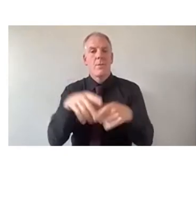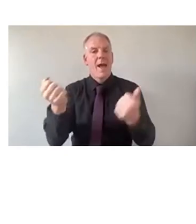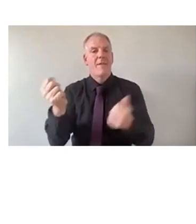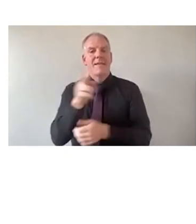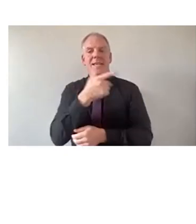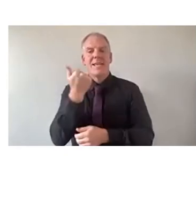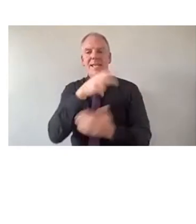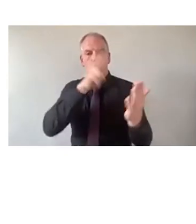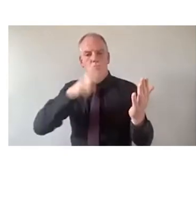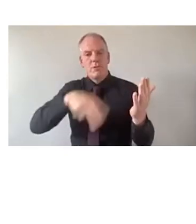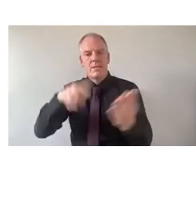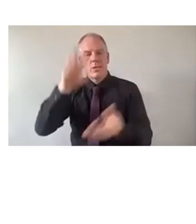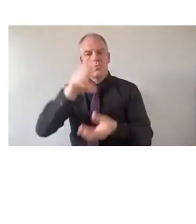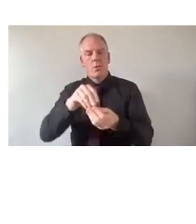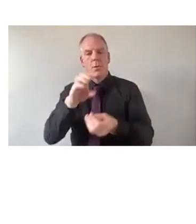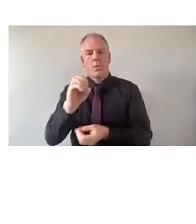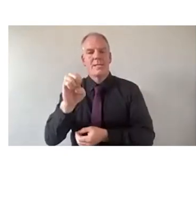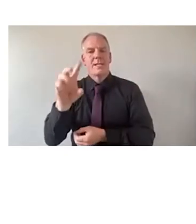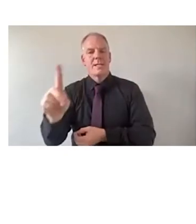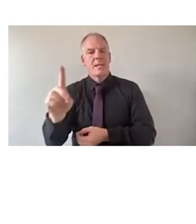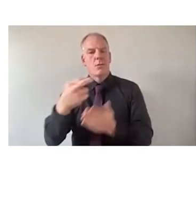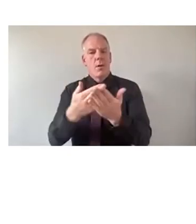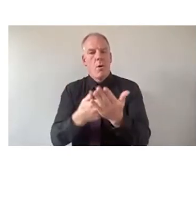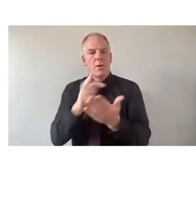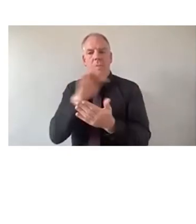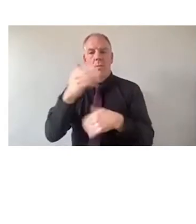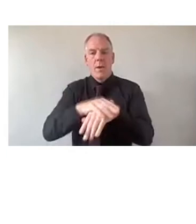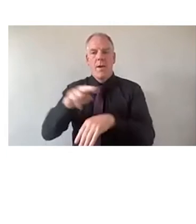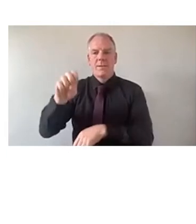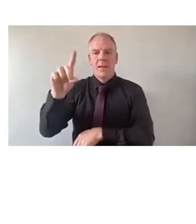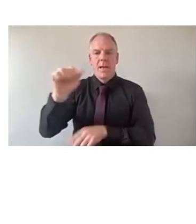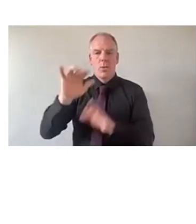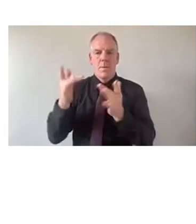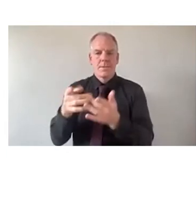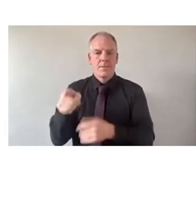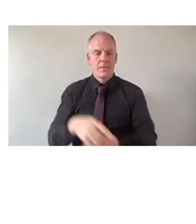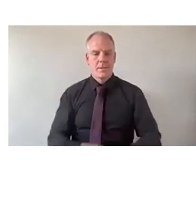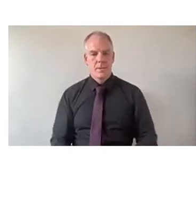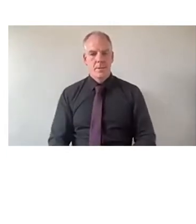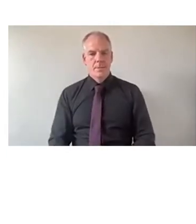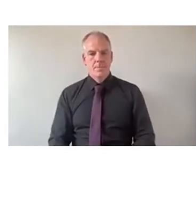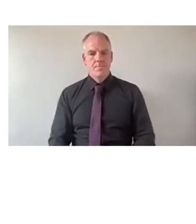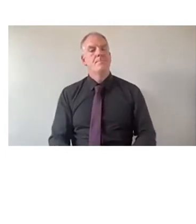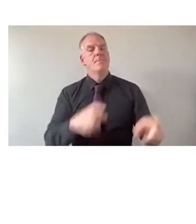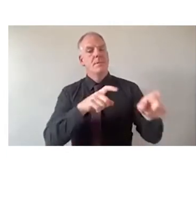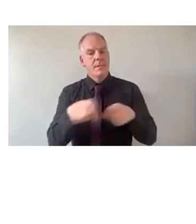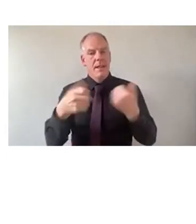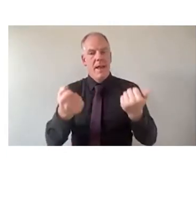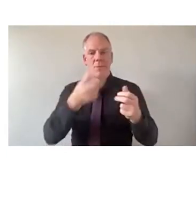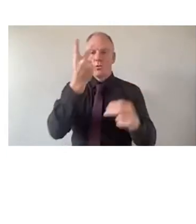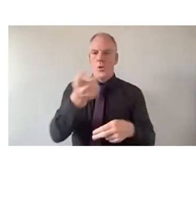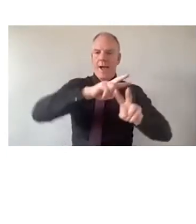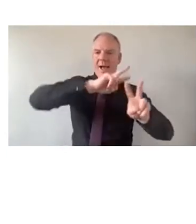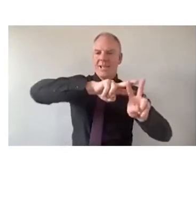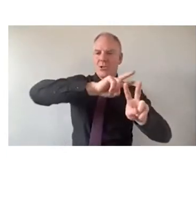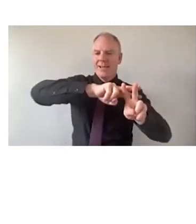And we also have an easy to read version of the executive summary of the OECD report on the NDA website. Just to